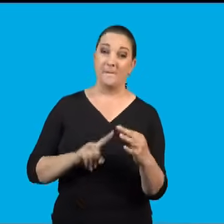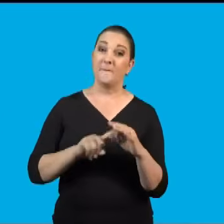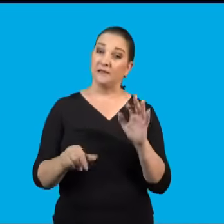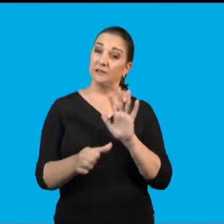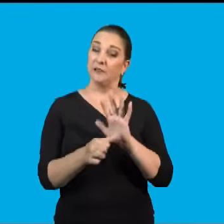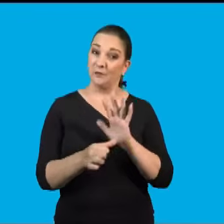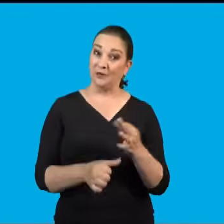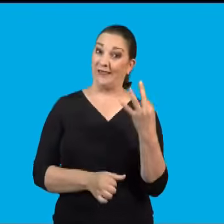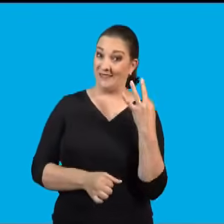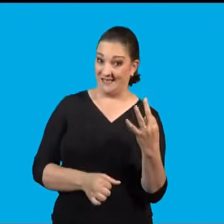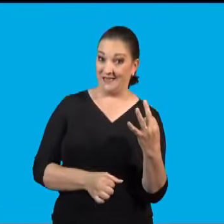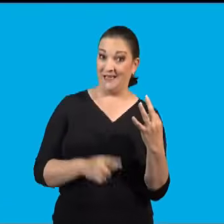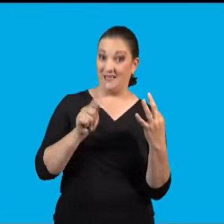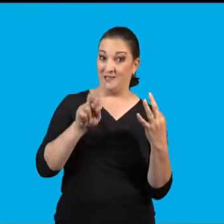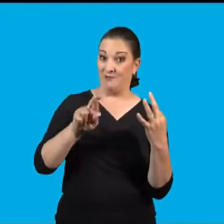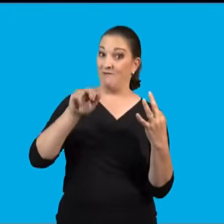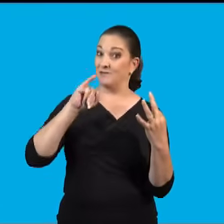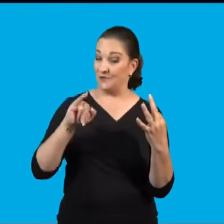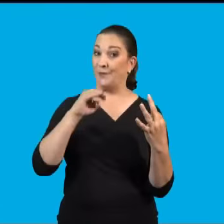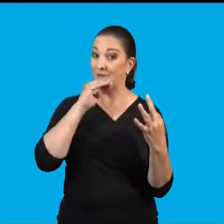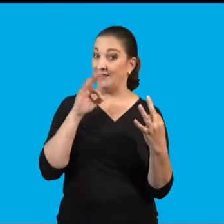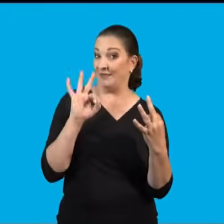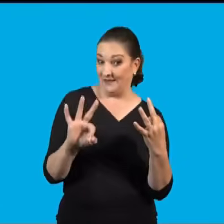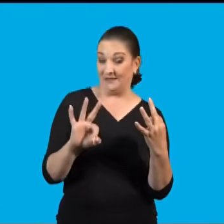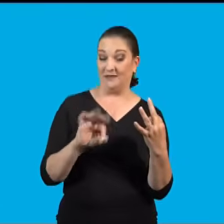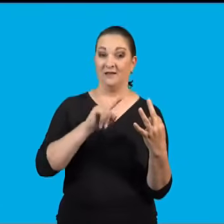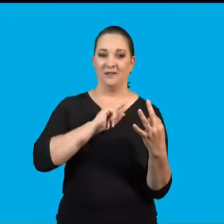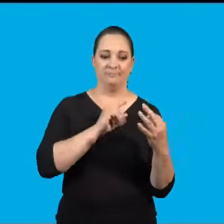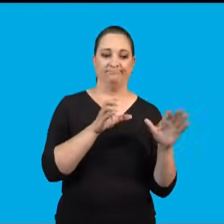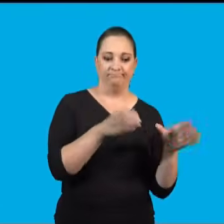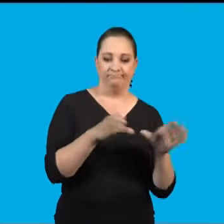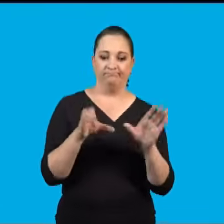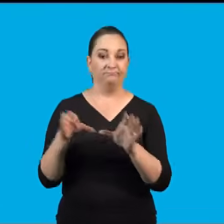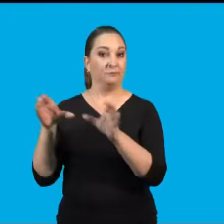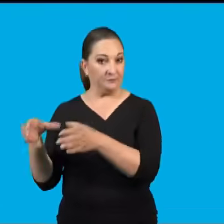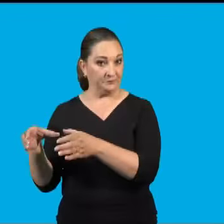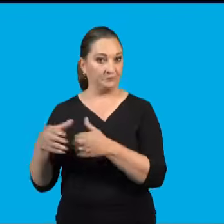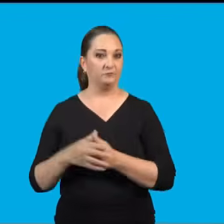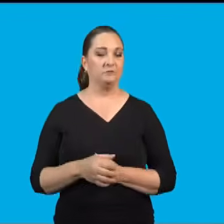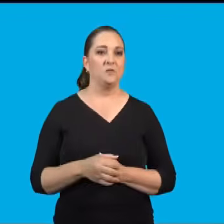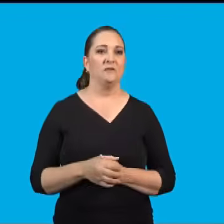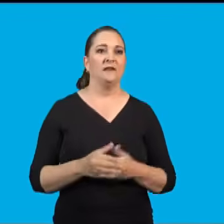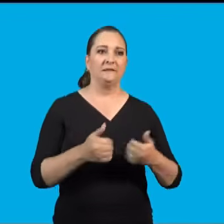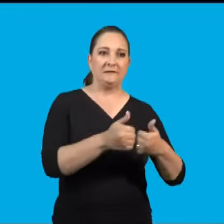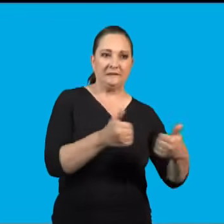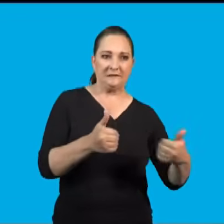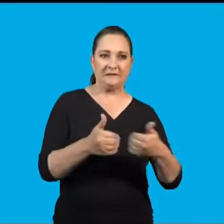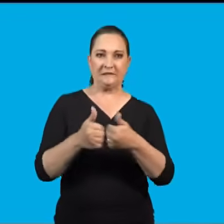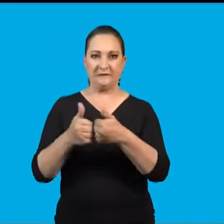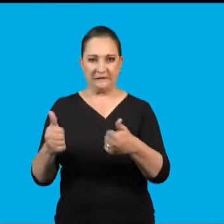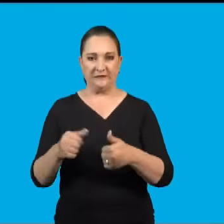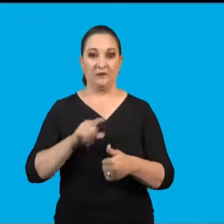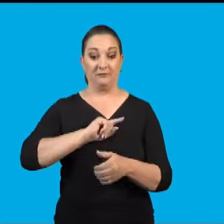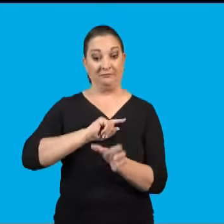very, very important to include three because it's tri, which means three. It was three separate chambers where colored